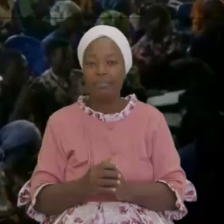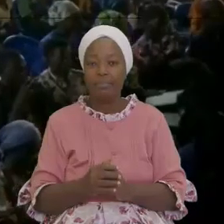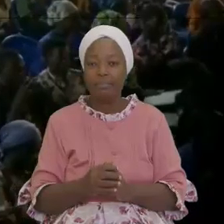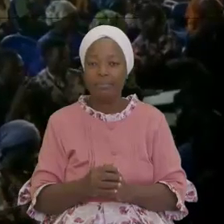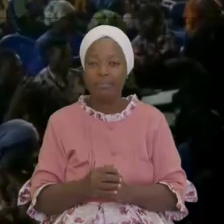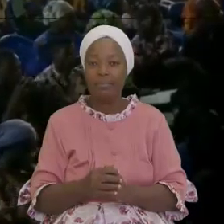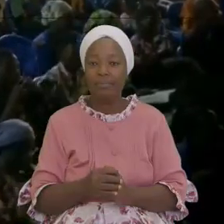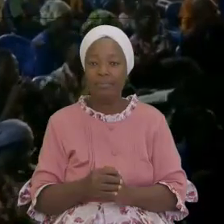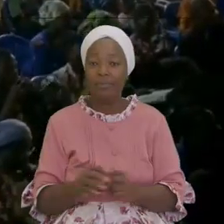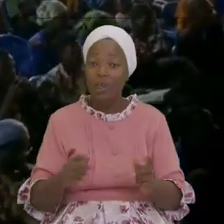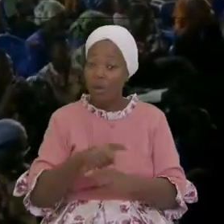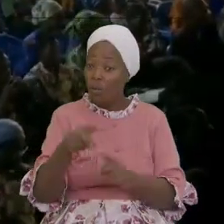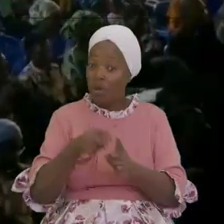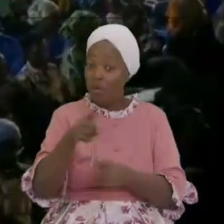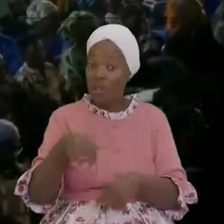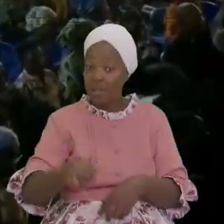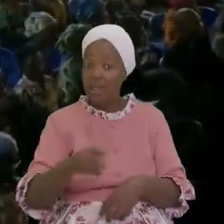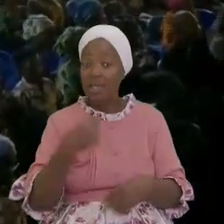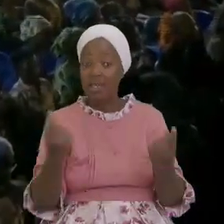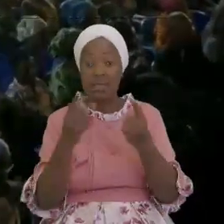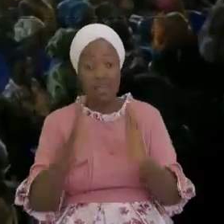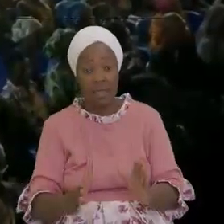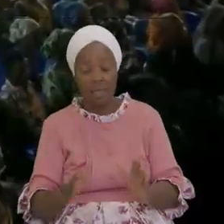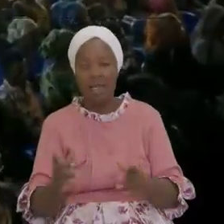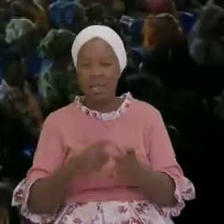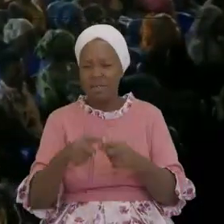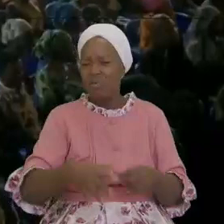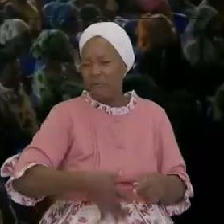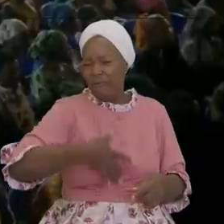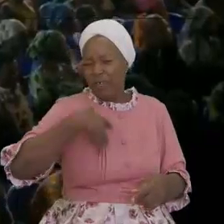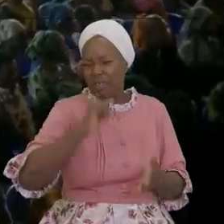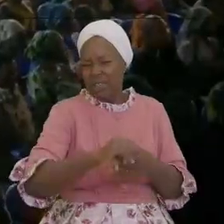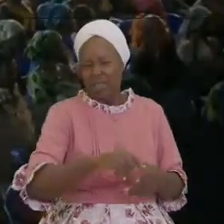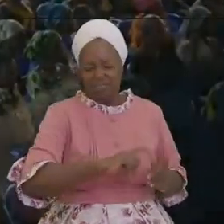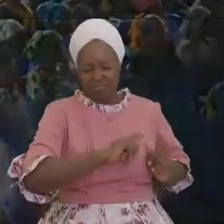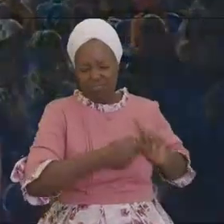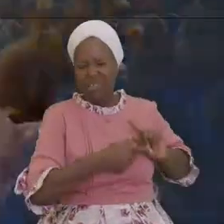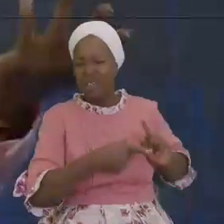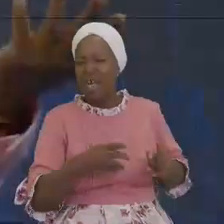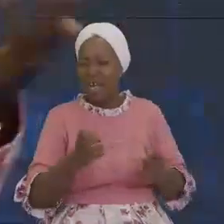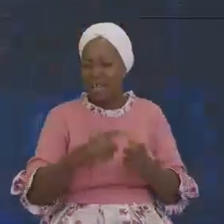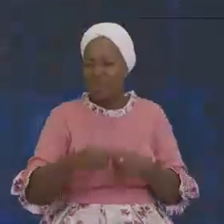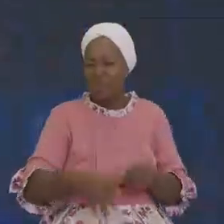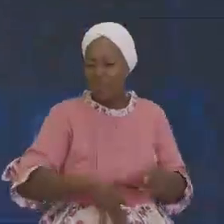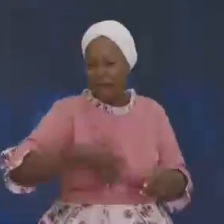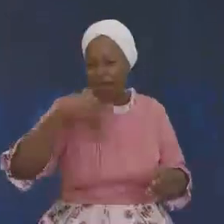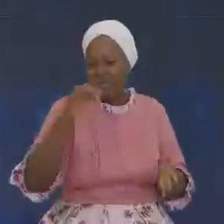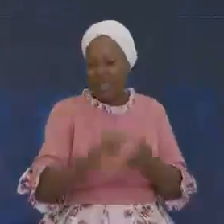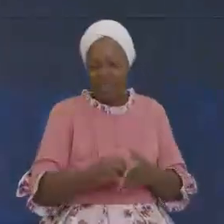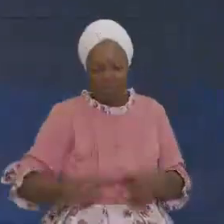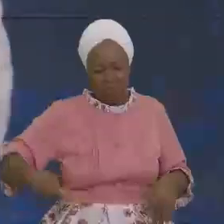While you are still a sinner and you feel the guilt and you feel the